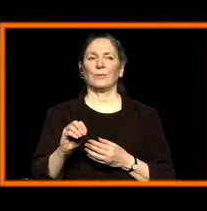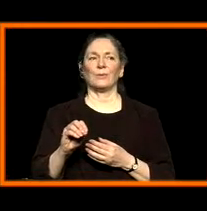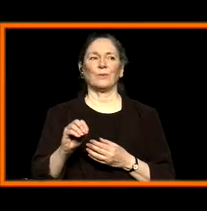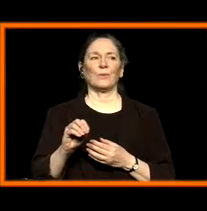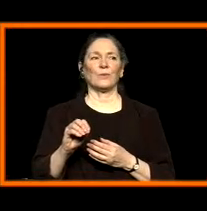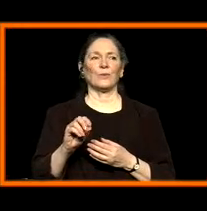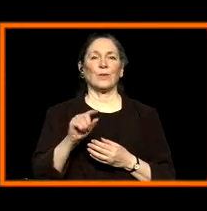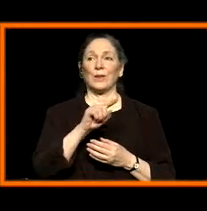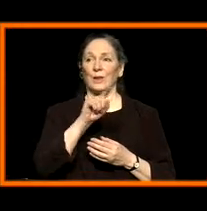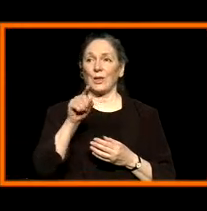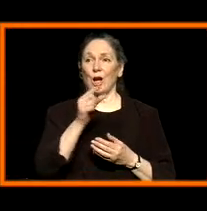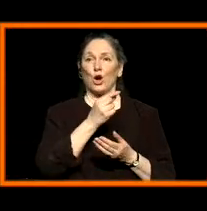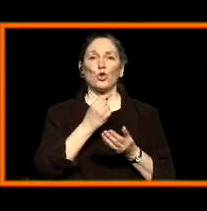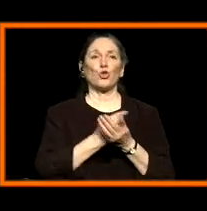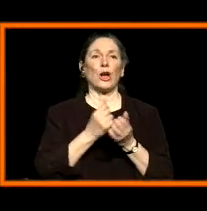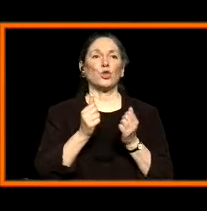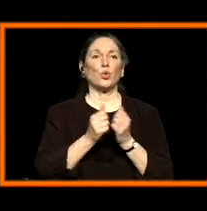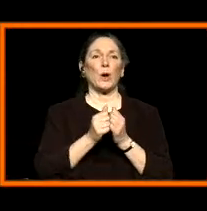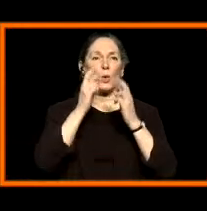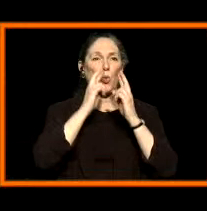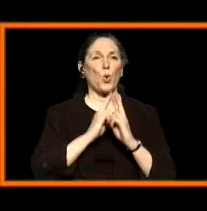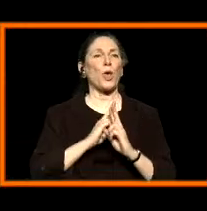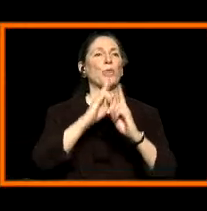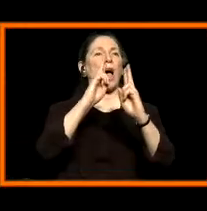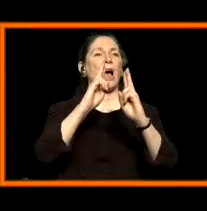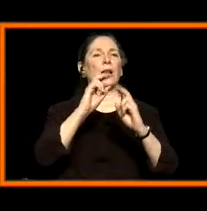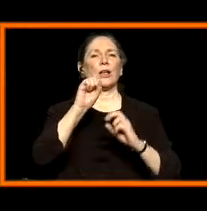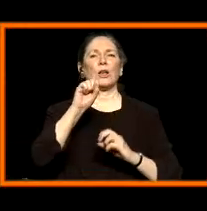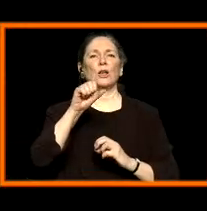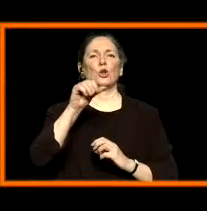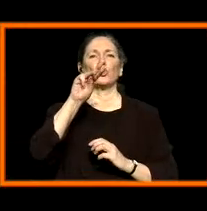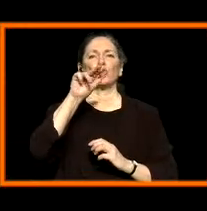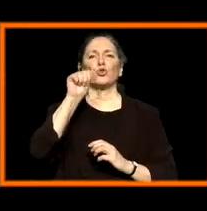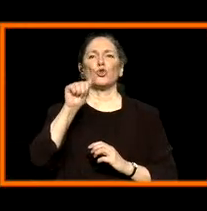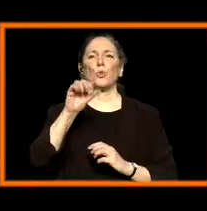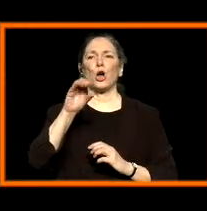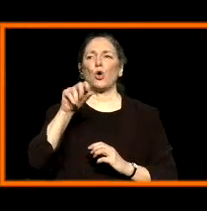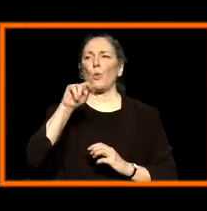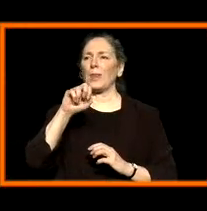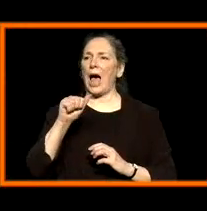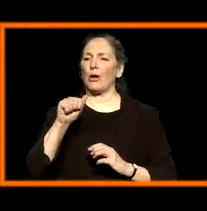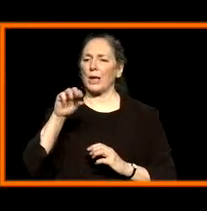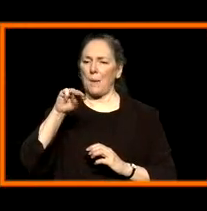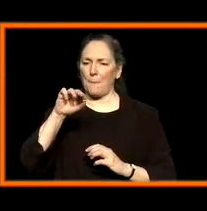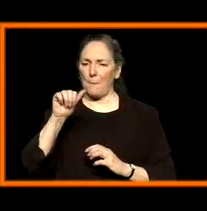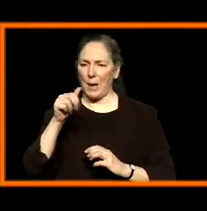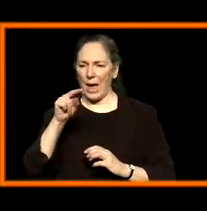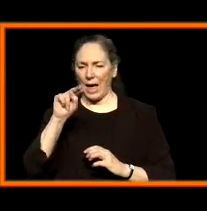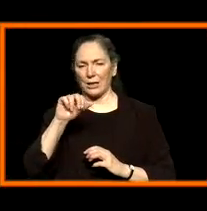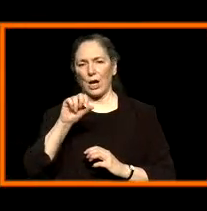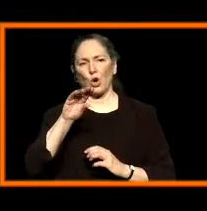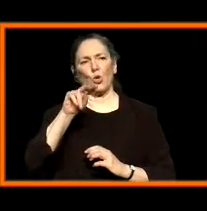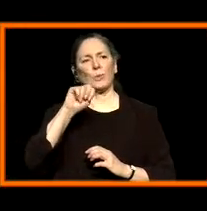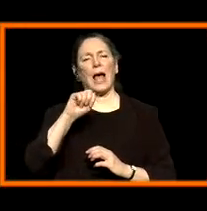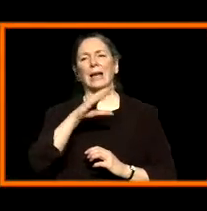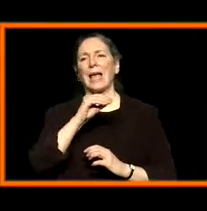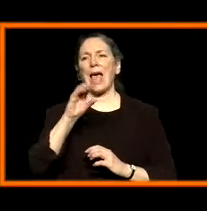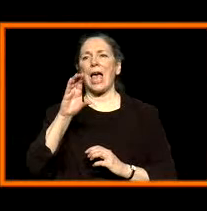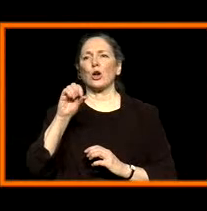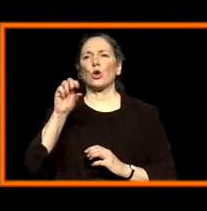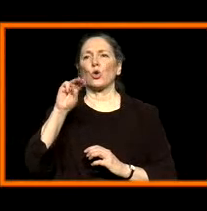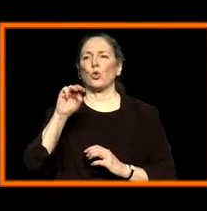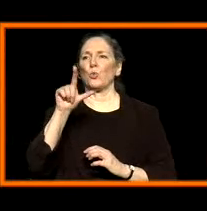are graduating with honors as summa cum laude, magna cum laude, and cum